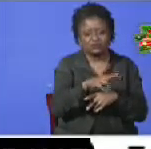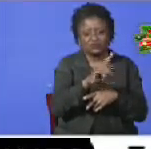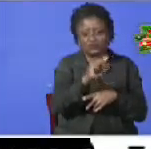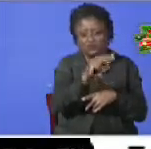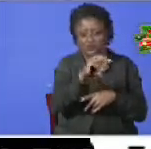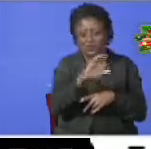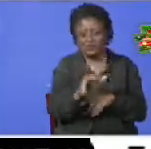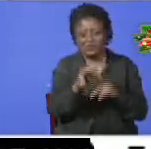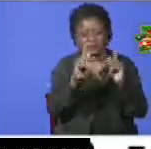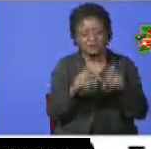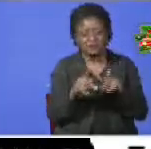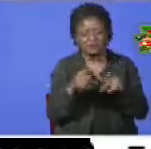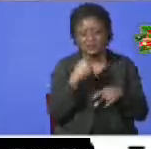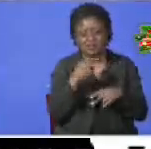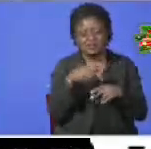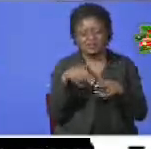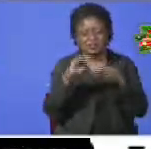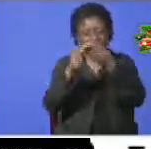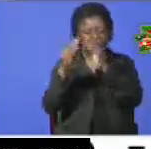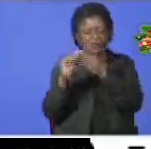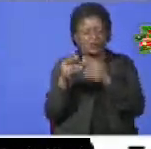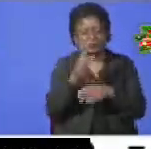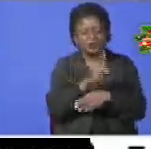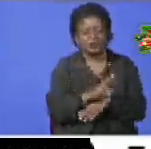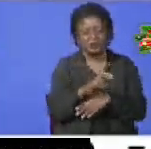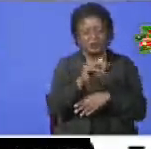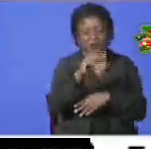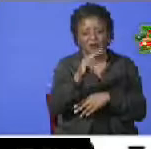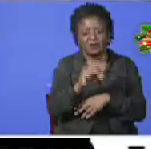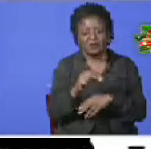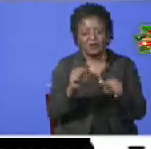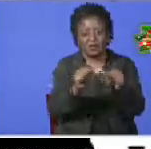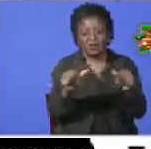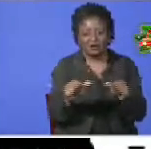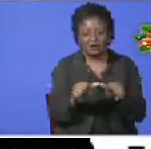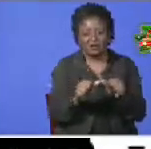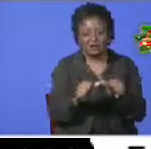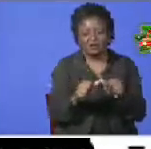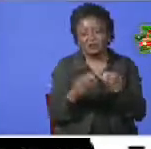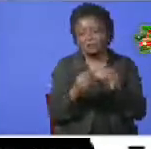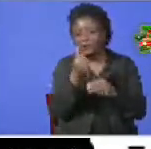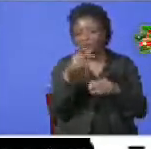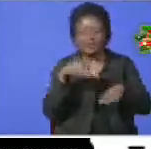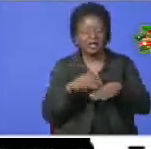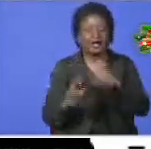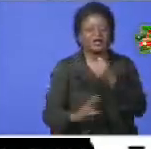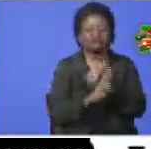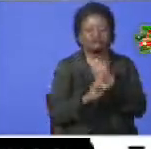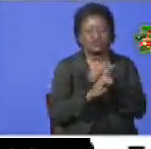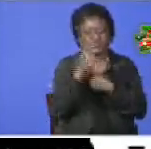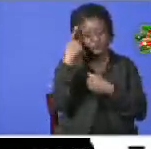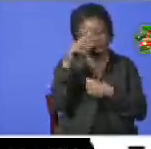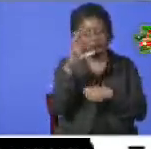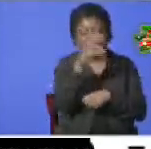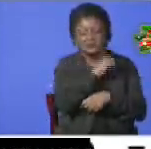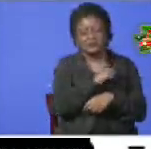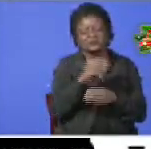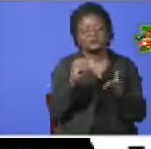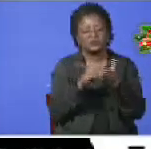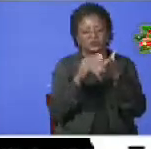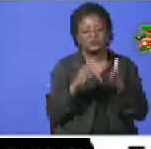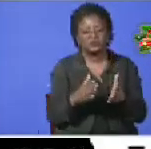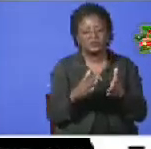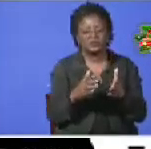areas remain most at risk for cases of absenteeism. This, he says, has guided how distribution efforts have been